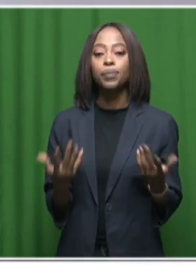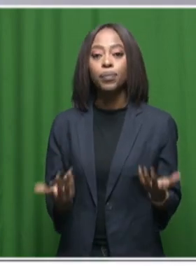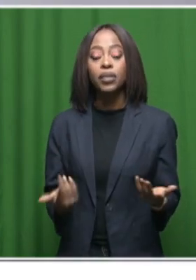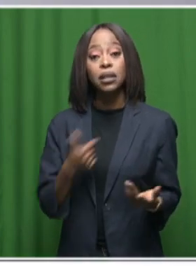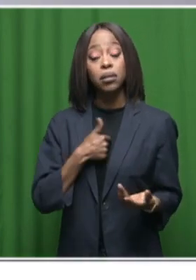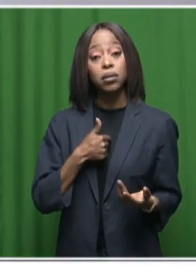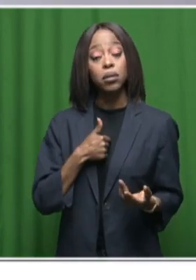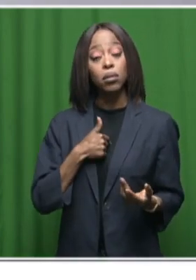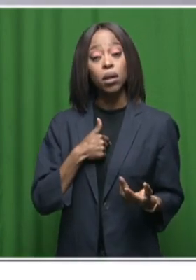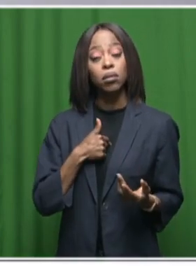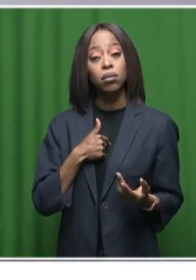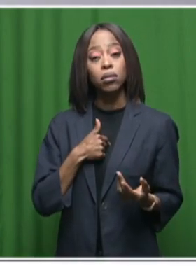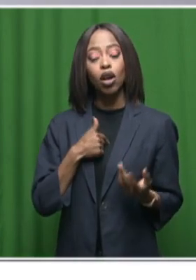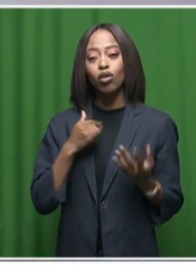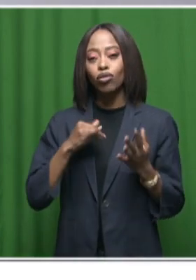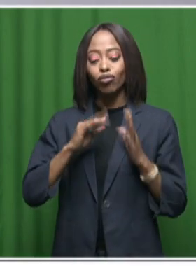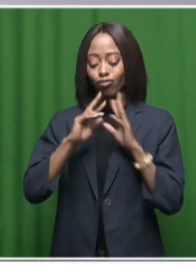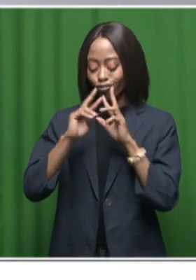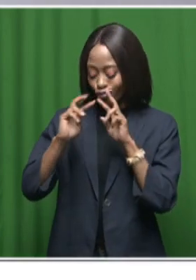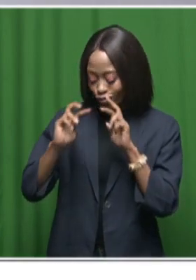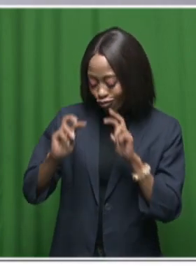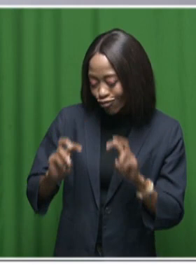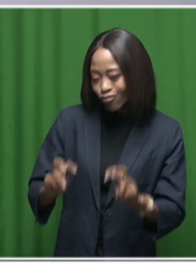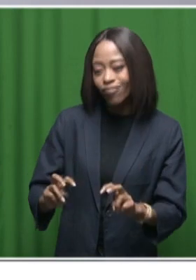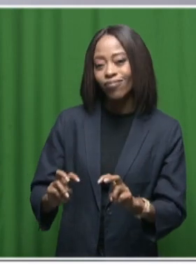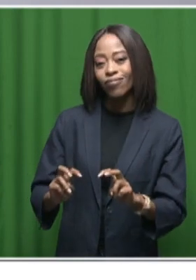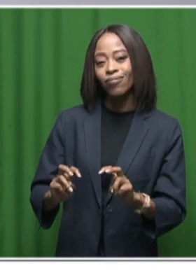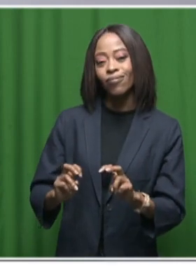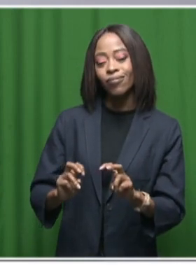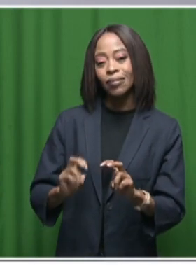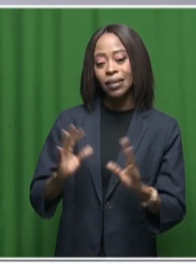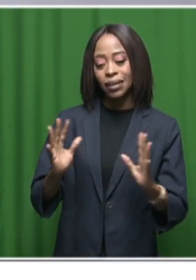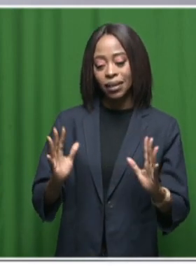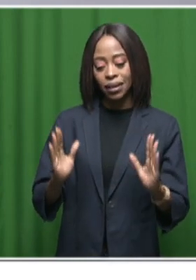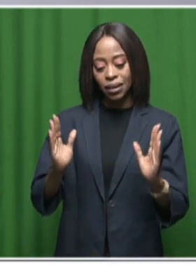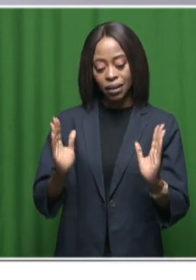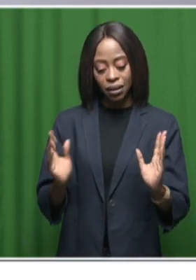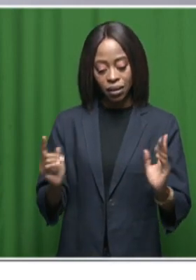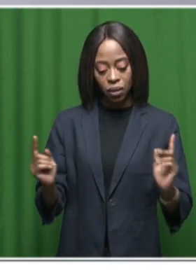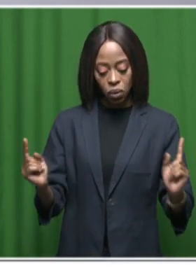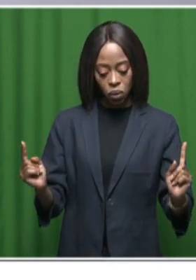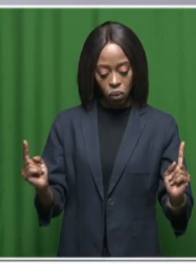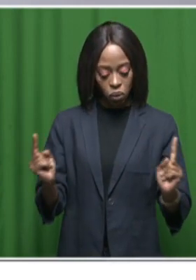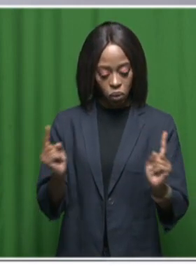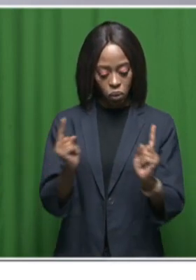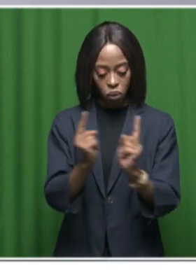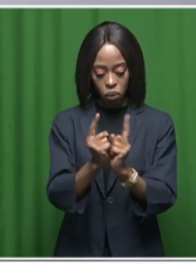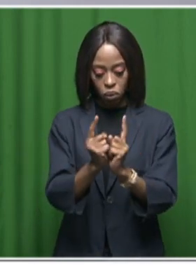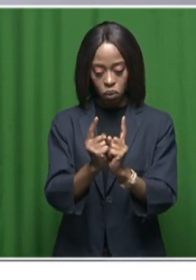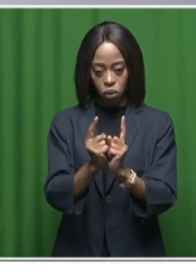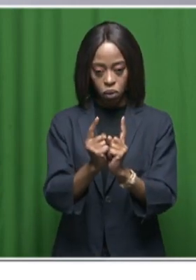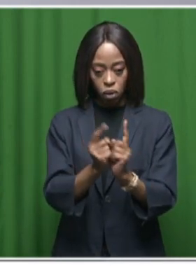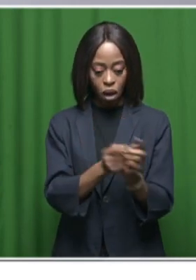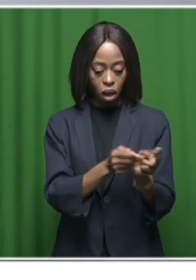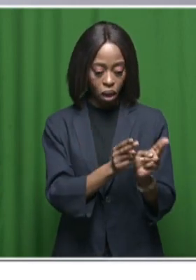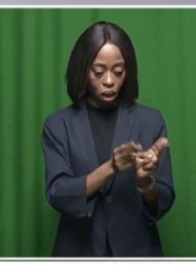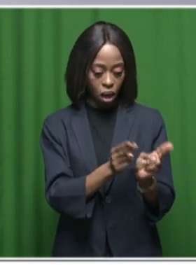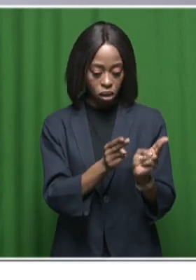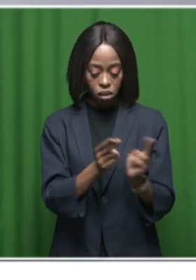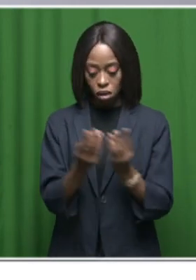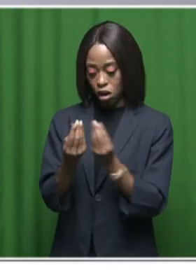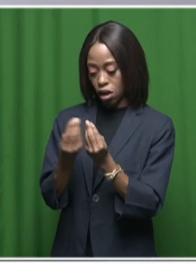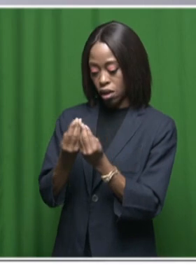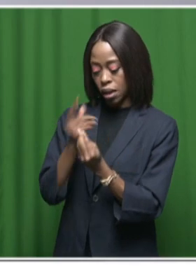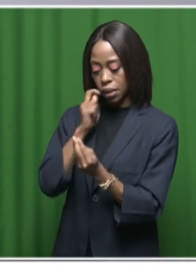I'm kind of just exploring this kind of space where the two meet, where nature and man-made things